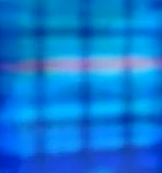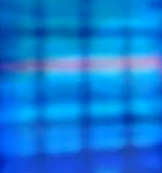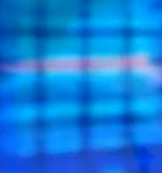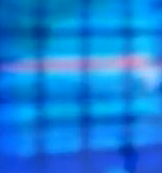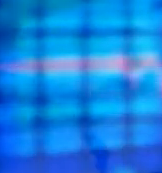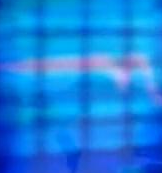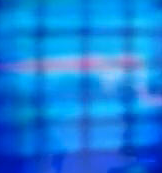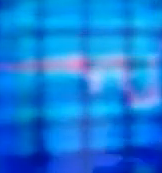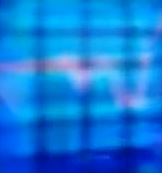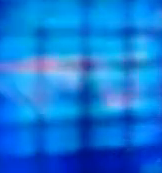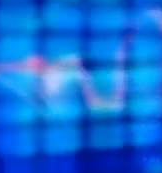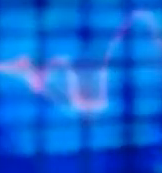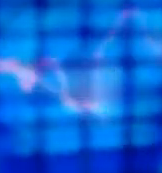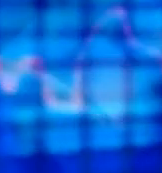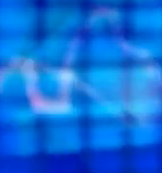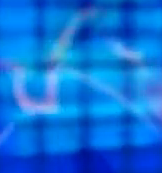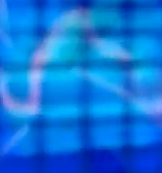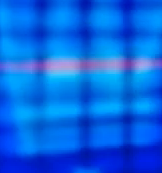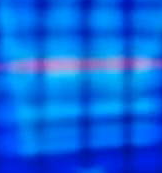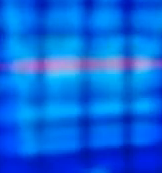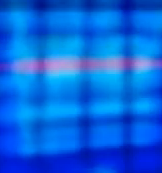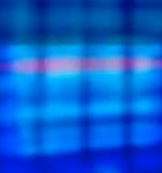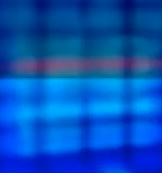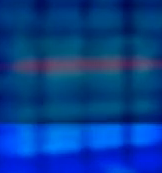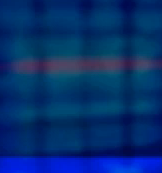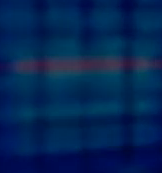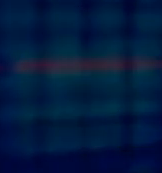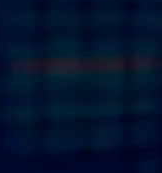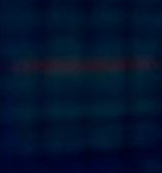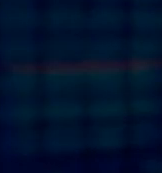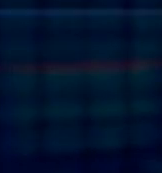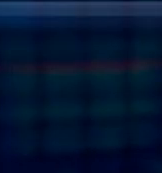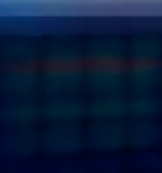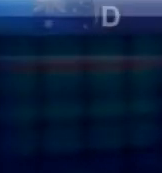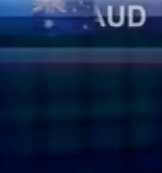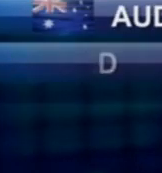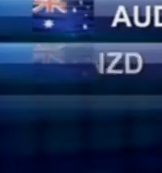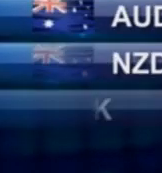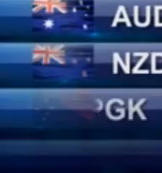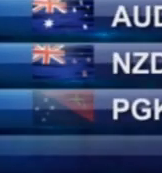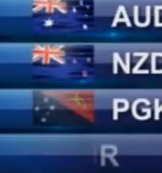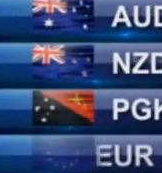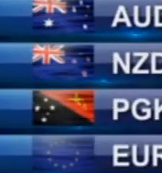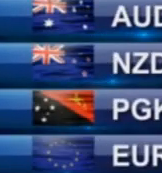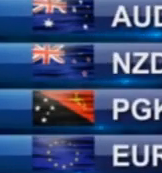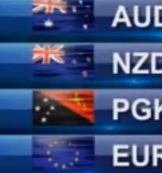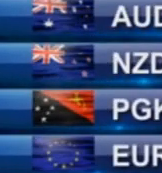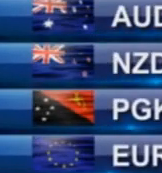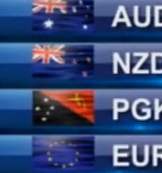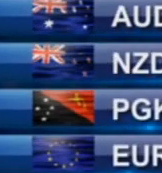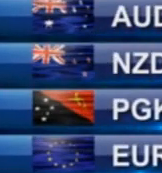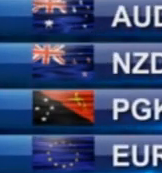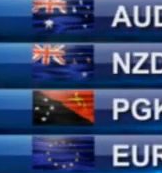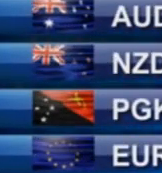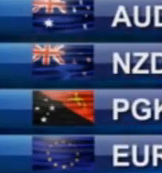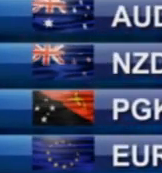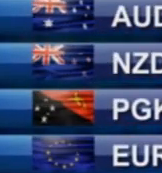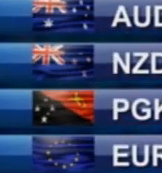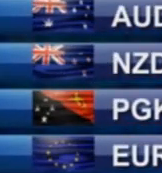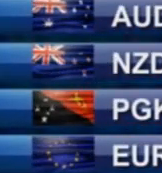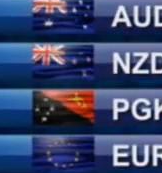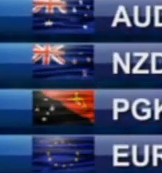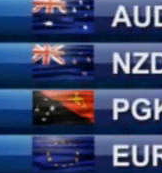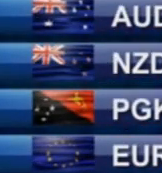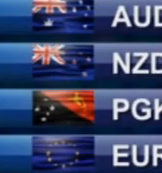exchange rates as set early this morning. The Fiji dollar was on the rise against our two major trading partners today, the Aussie and Kiwi dollars. It lost